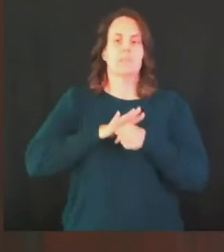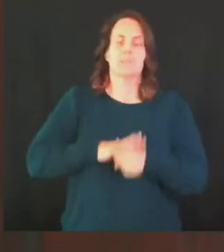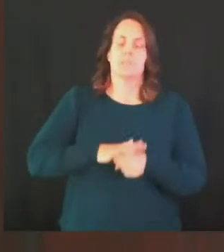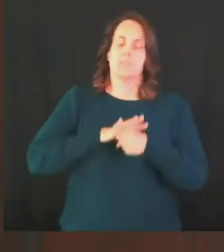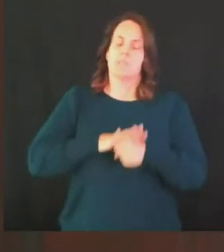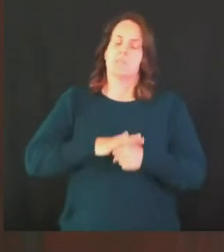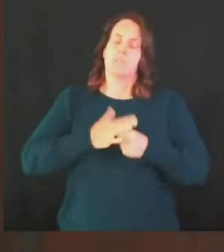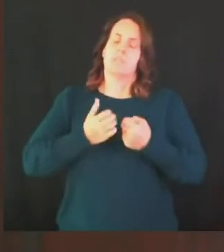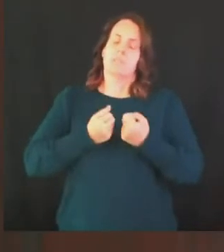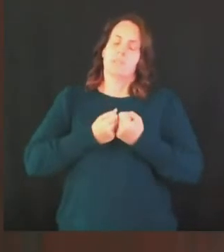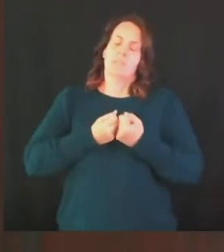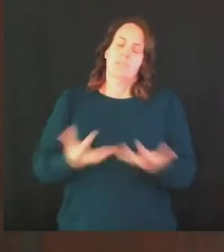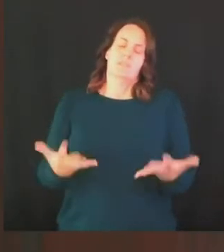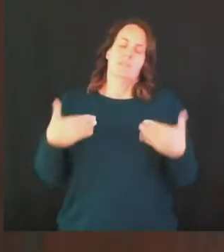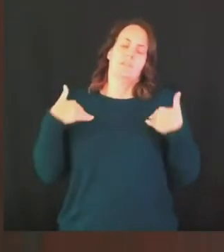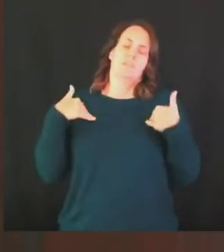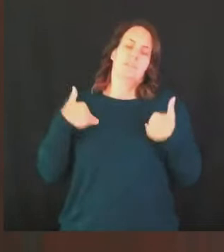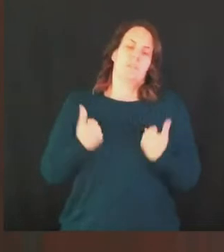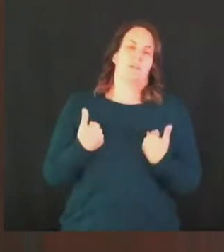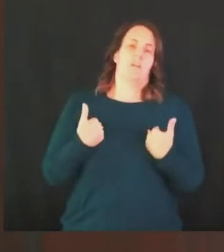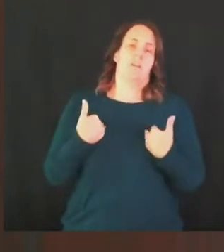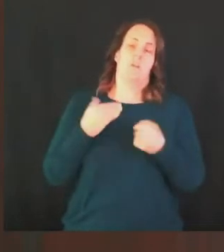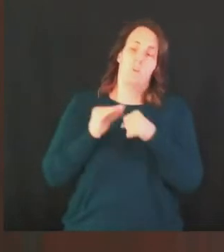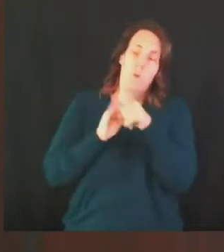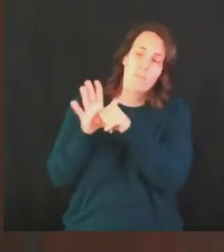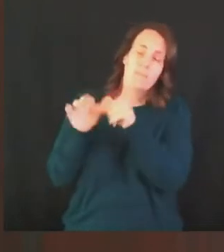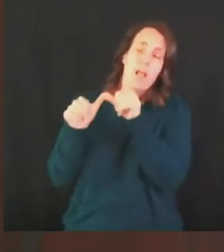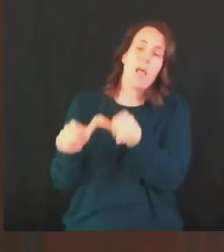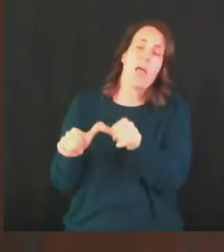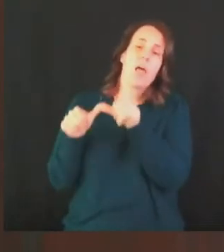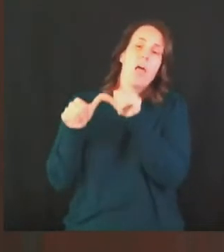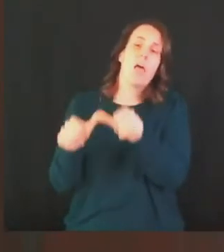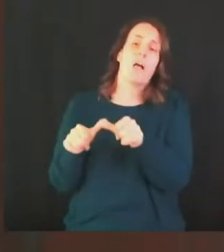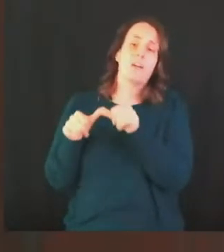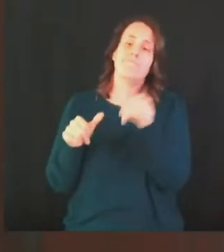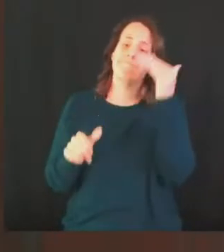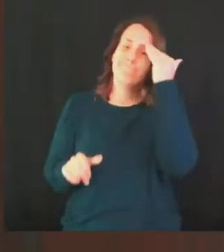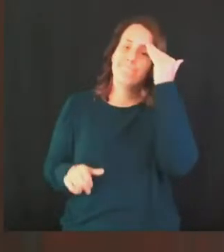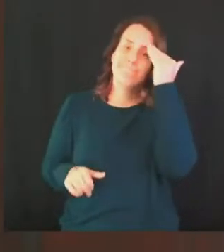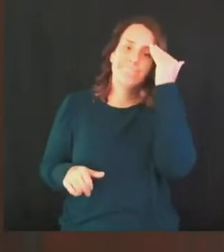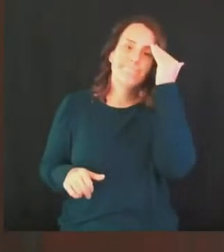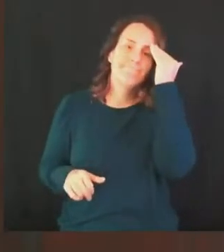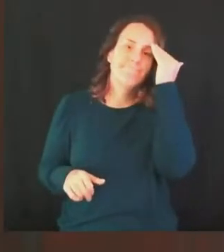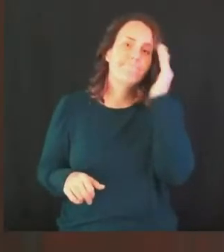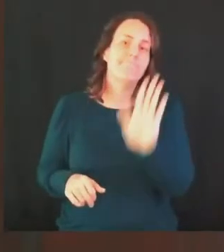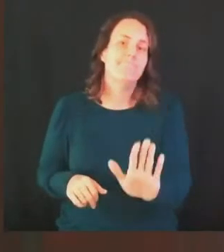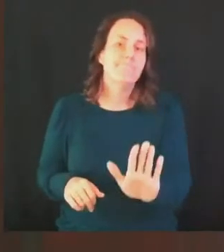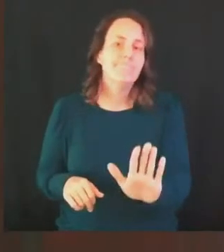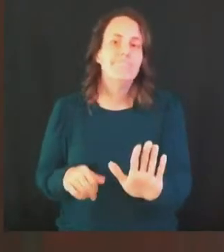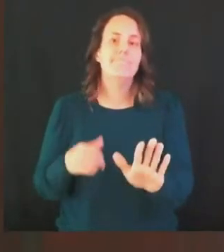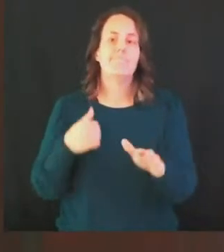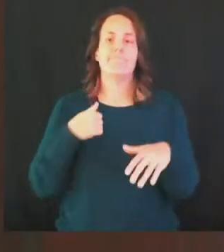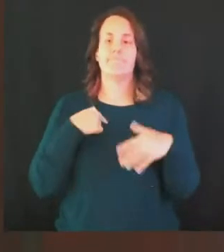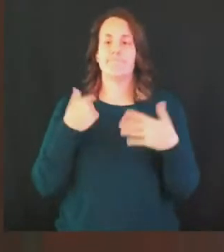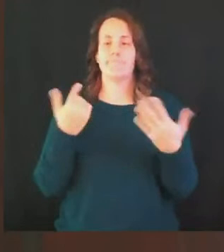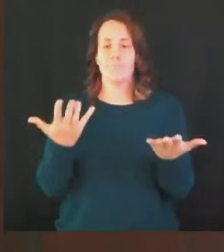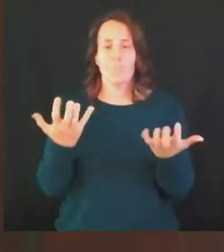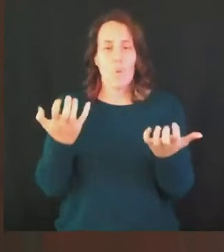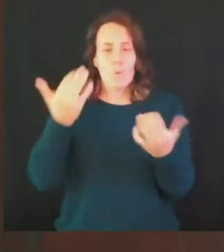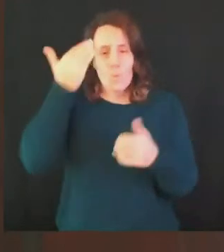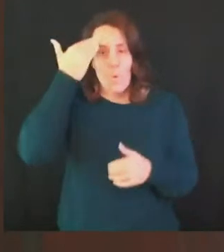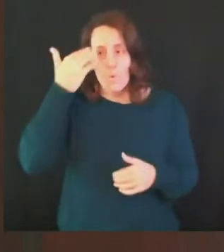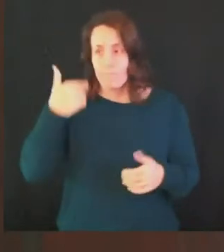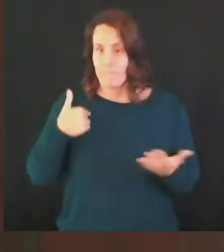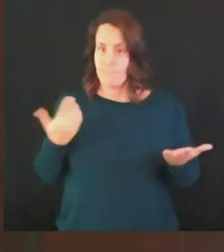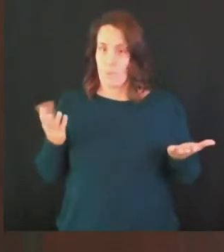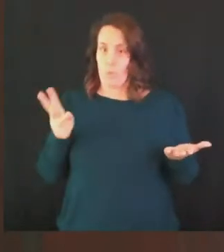this time of physical distancing, I want you to know that we are here for you, and we support you. Now I'd